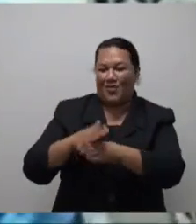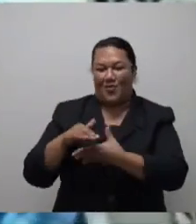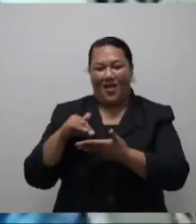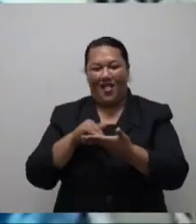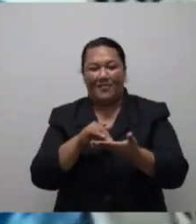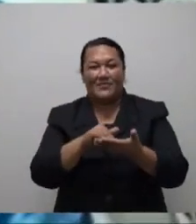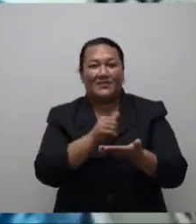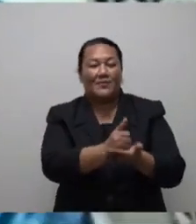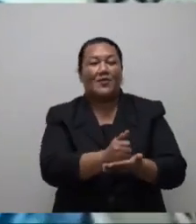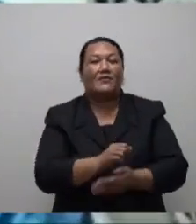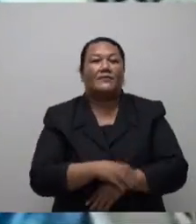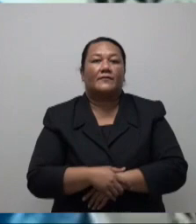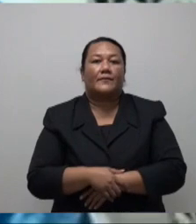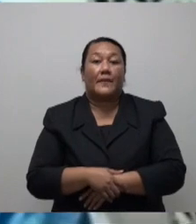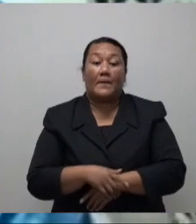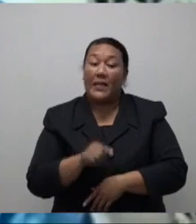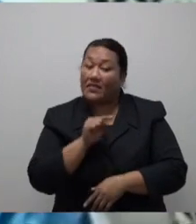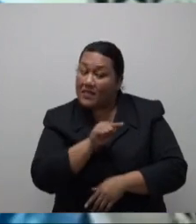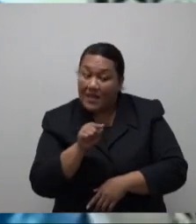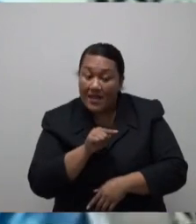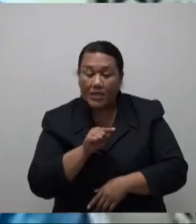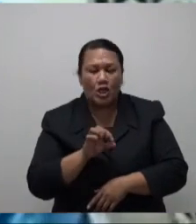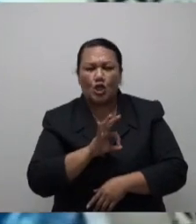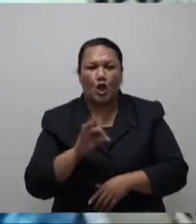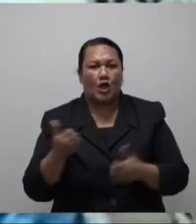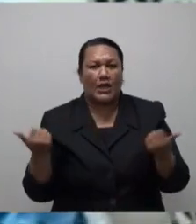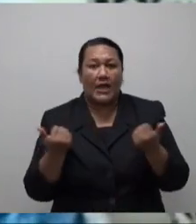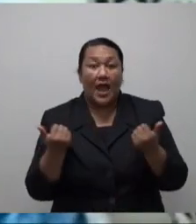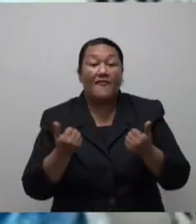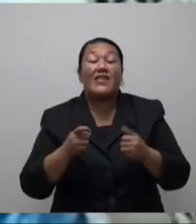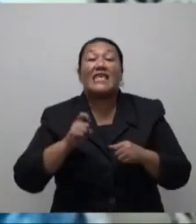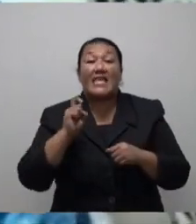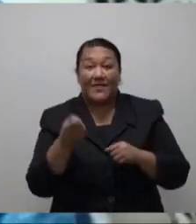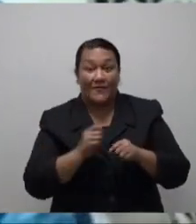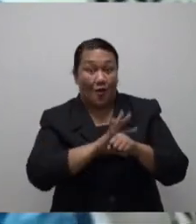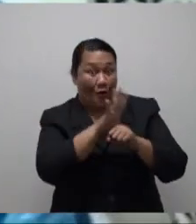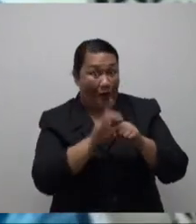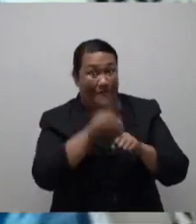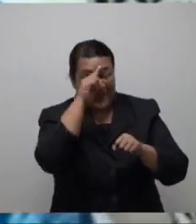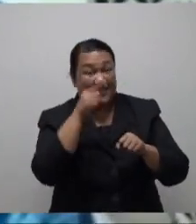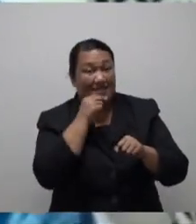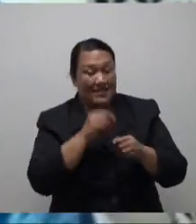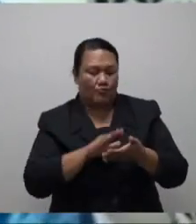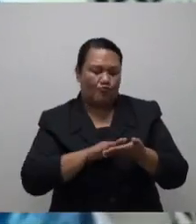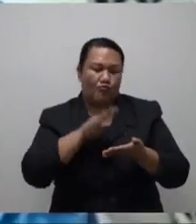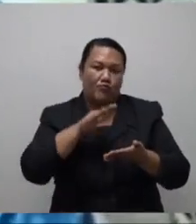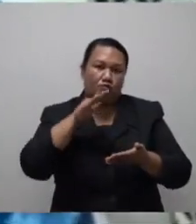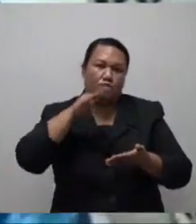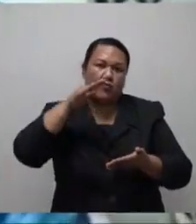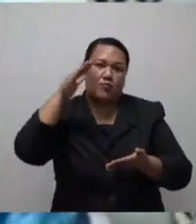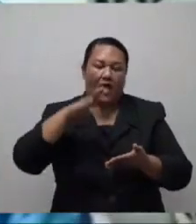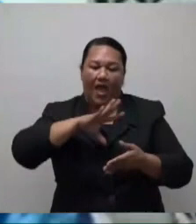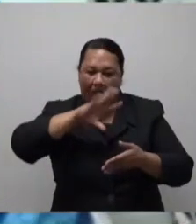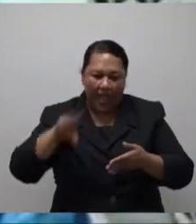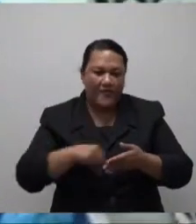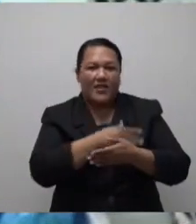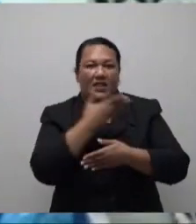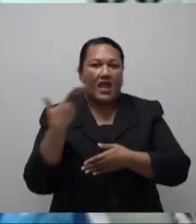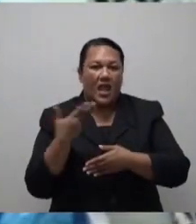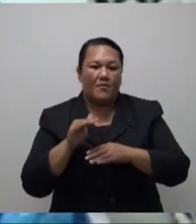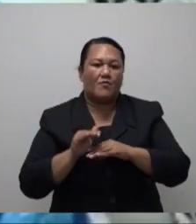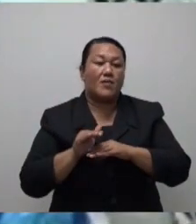not be enough if the case numbers continue to rise every day beyond the capacity of the health